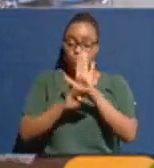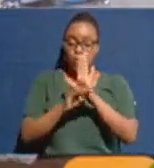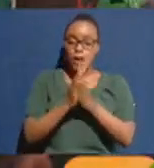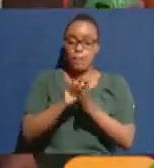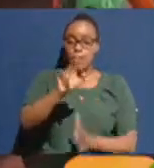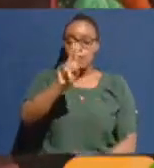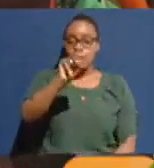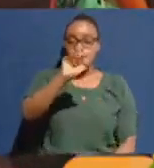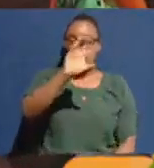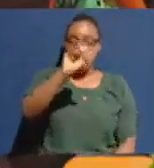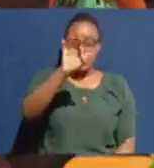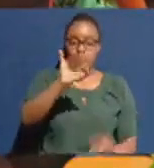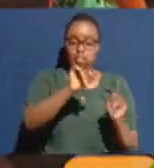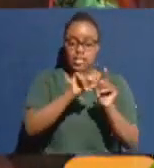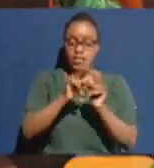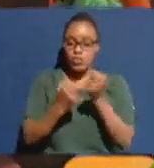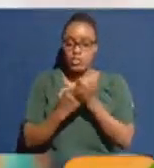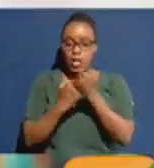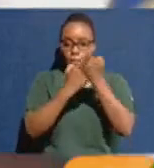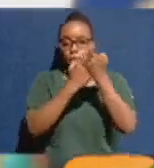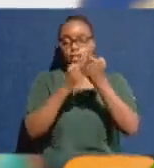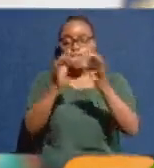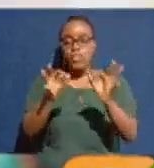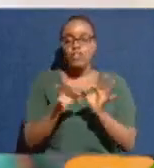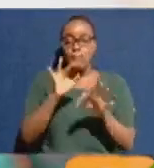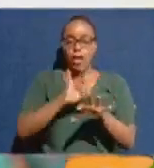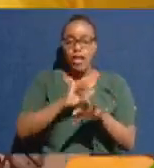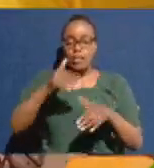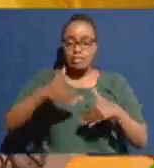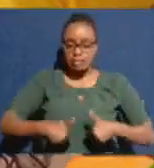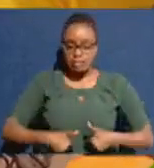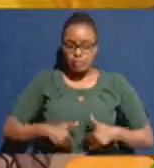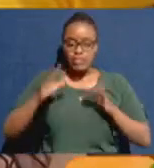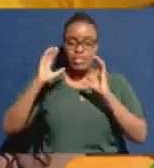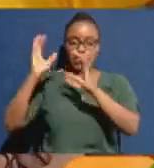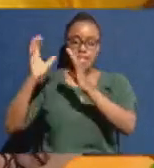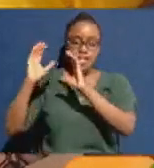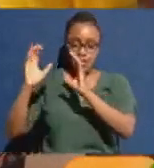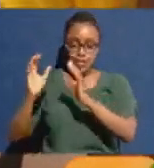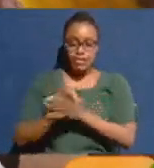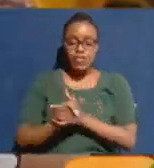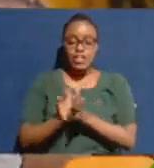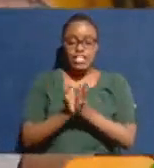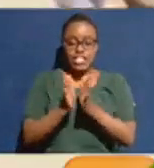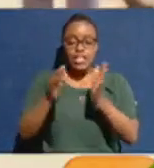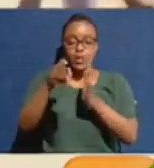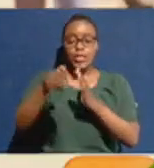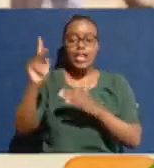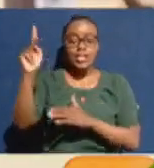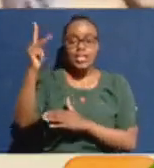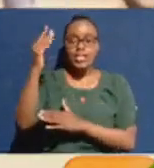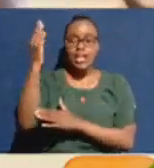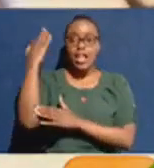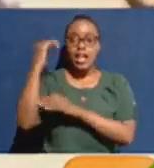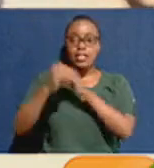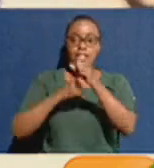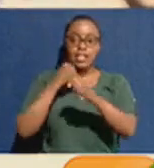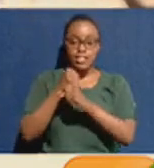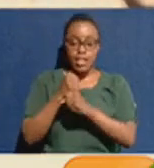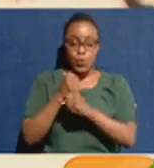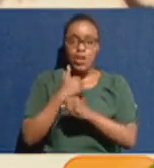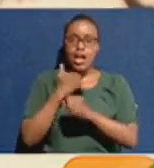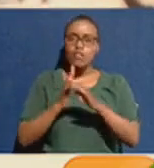in place measures to assist families most affected by the drought in Kilifi. Overall, here in Kenya, last year we put in